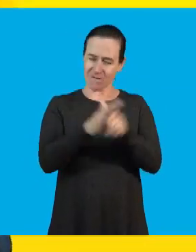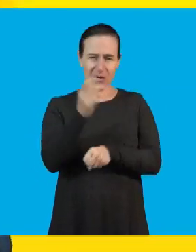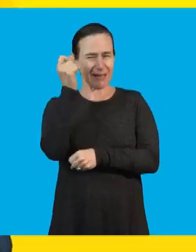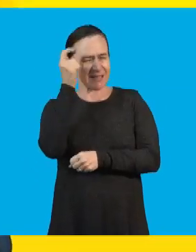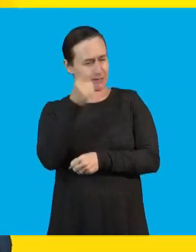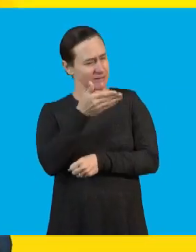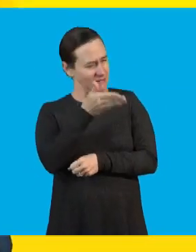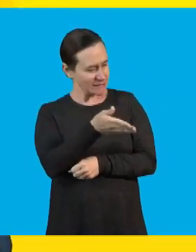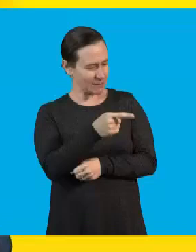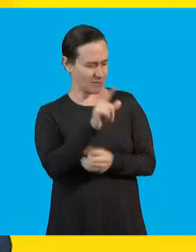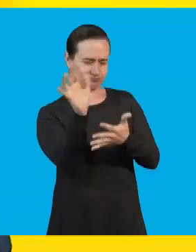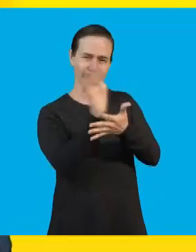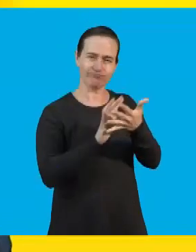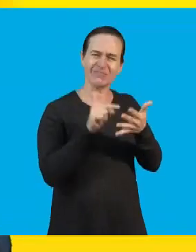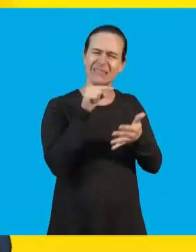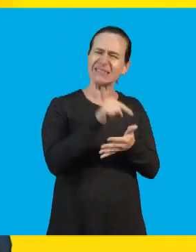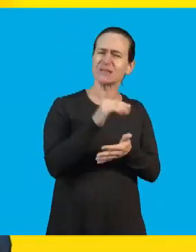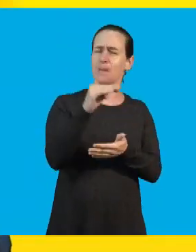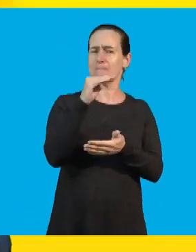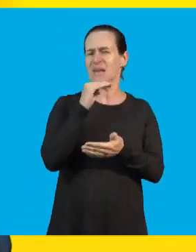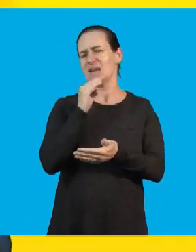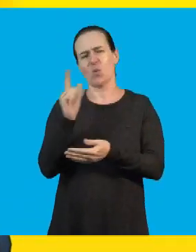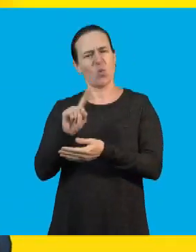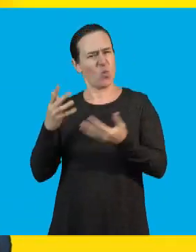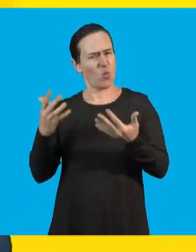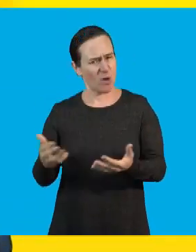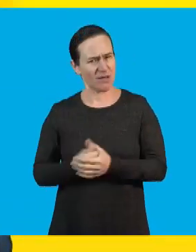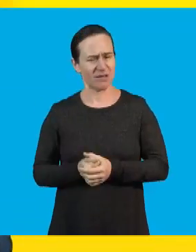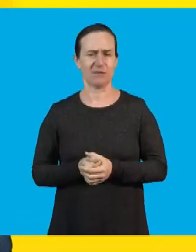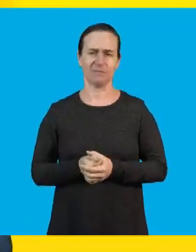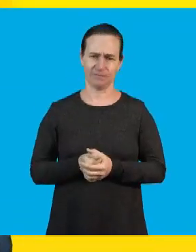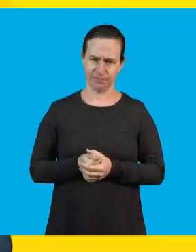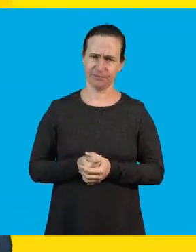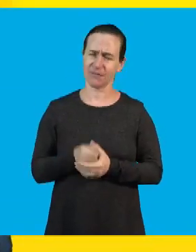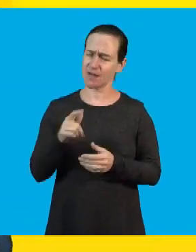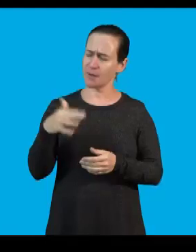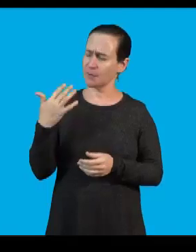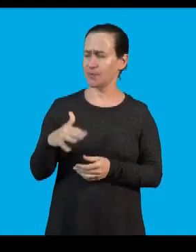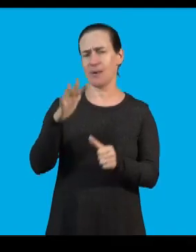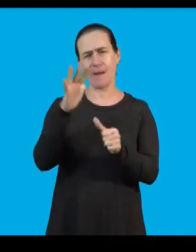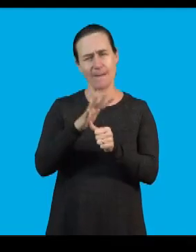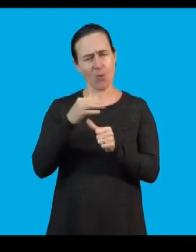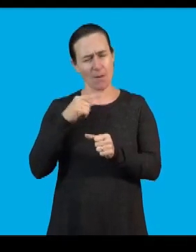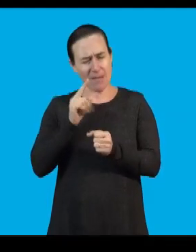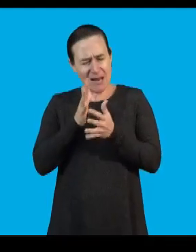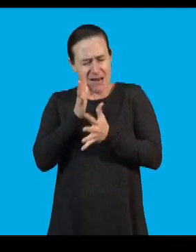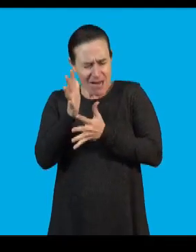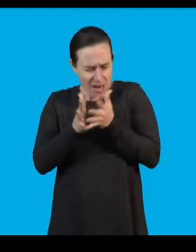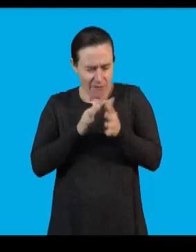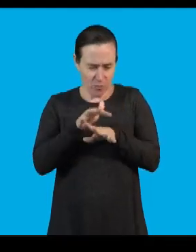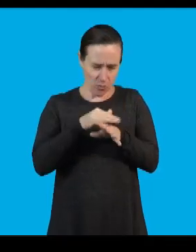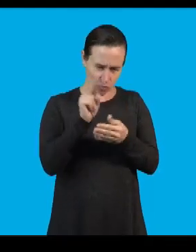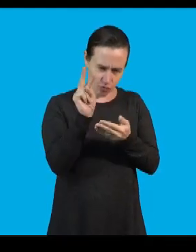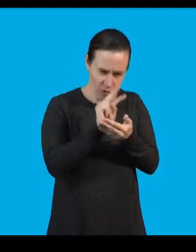that text, all right? You need to make logical connections in your text. So that becomes very vital, why we read